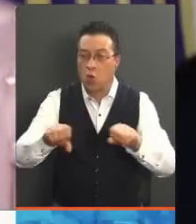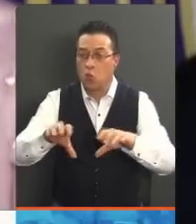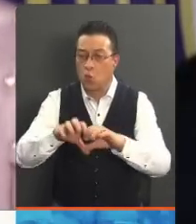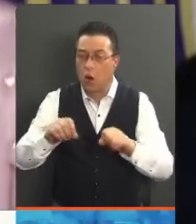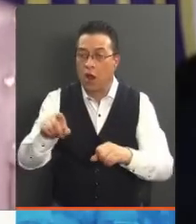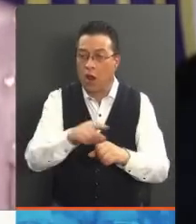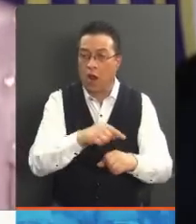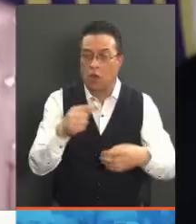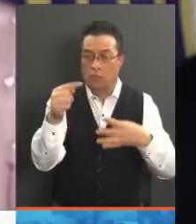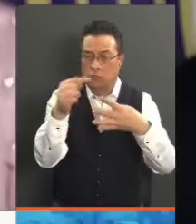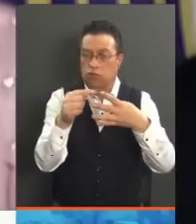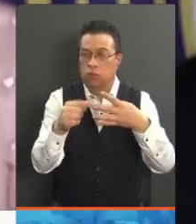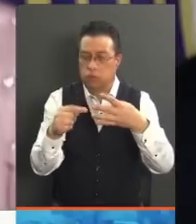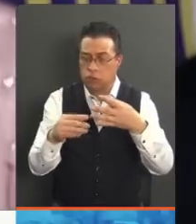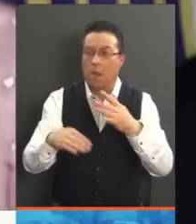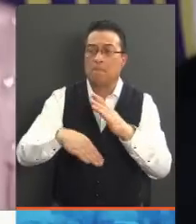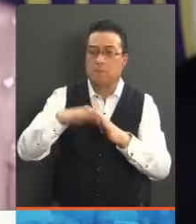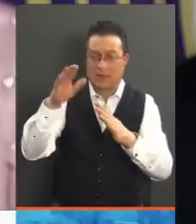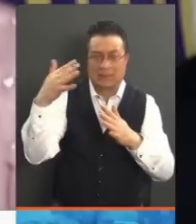are created equal.